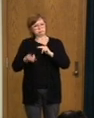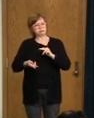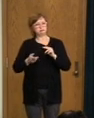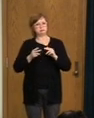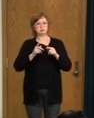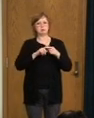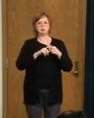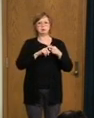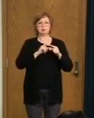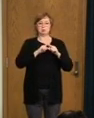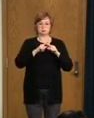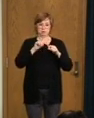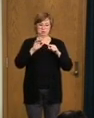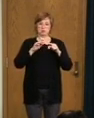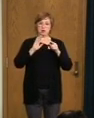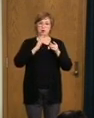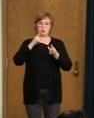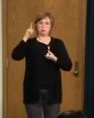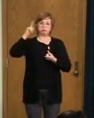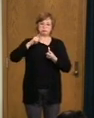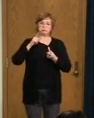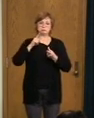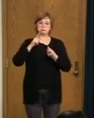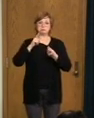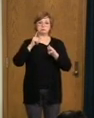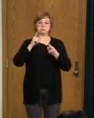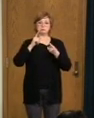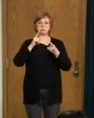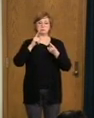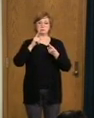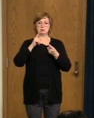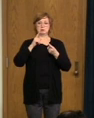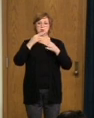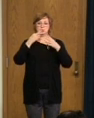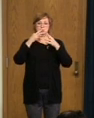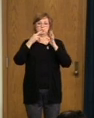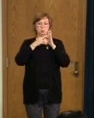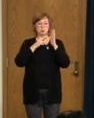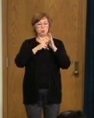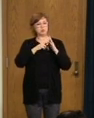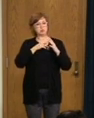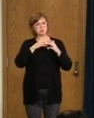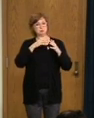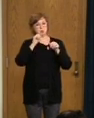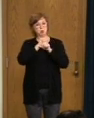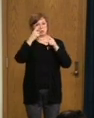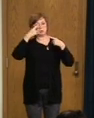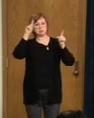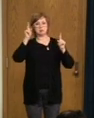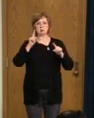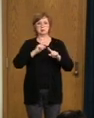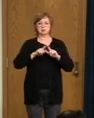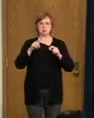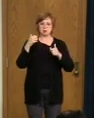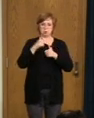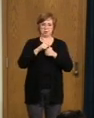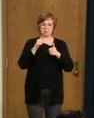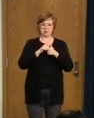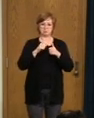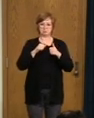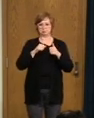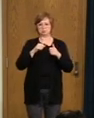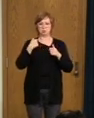were put in place are working. Where we are today versus if you compare it to where the modeling said we could be today